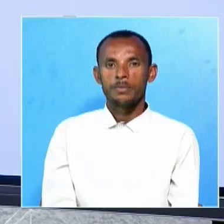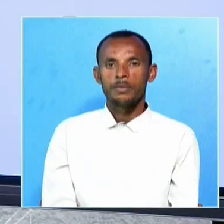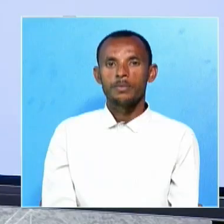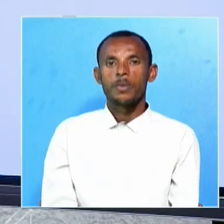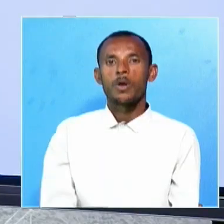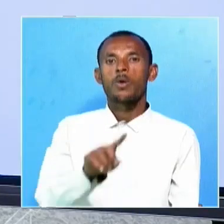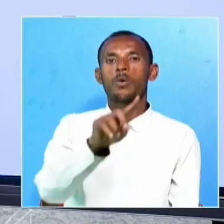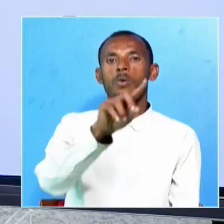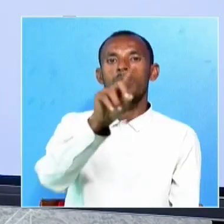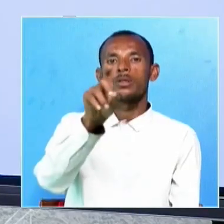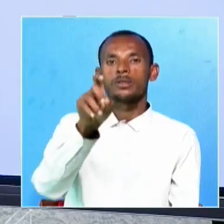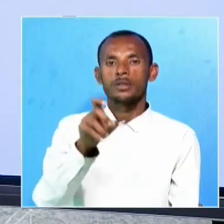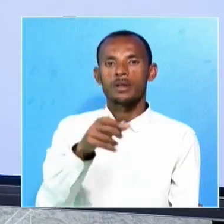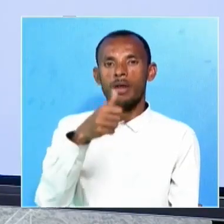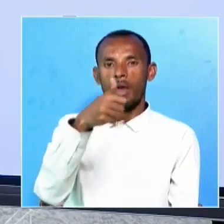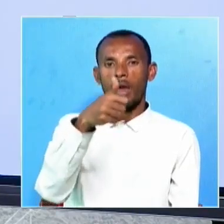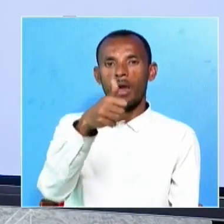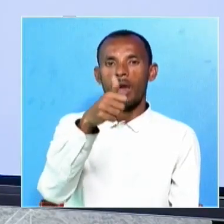Question A.